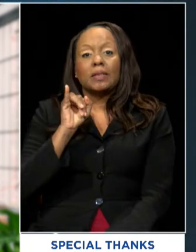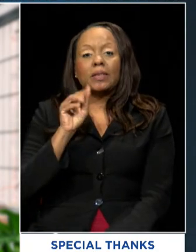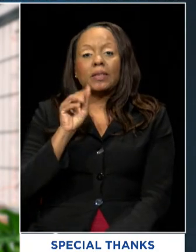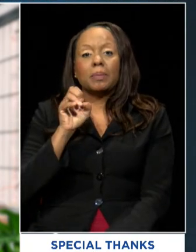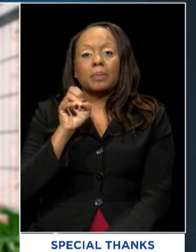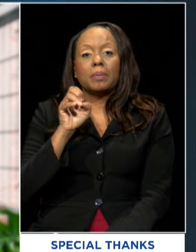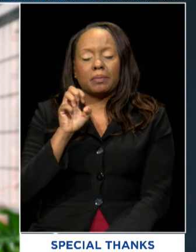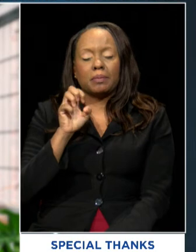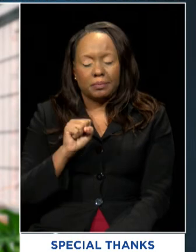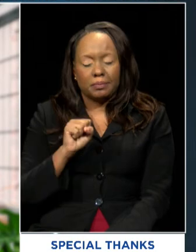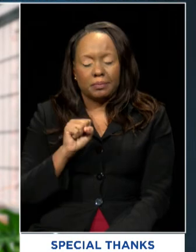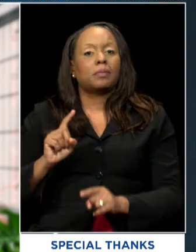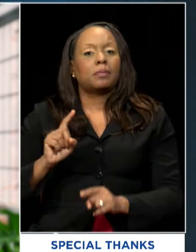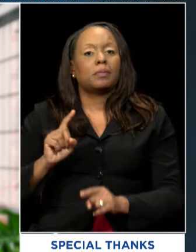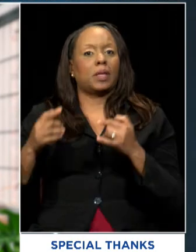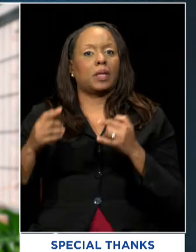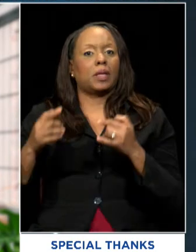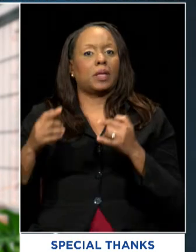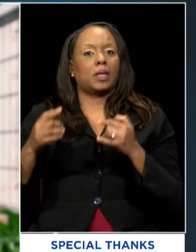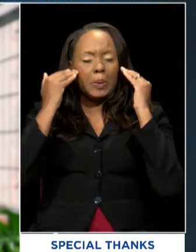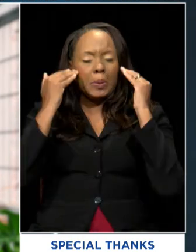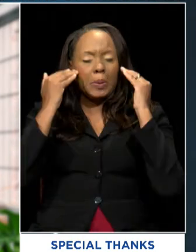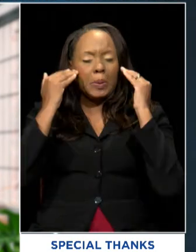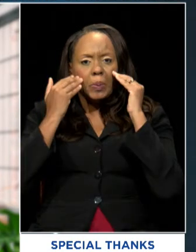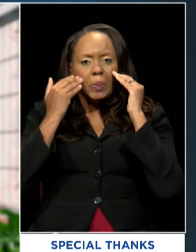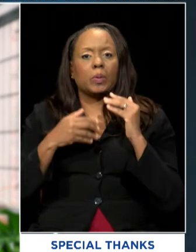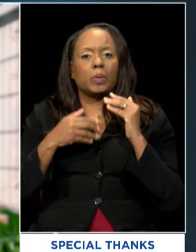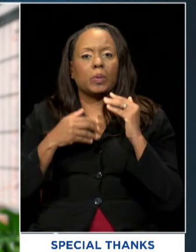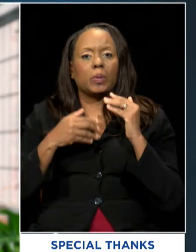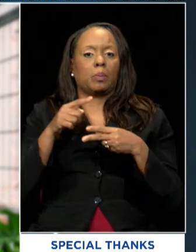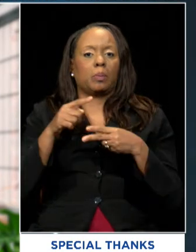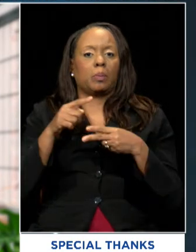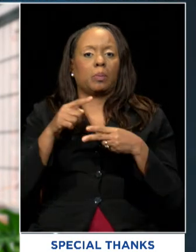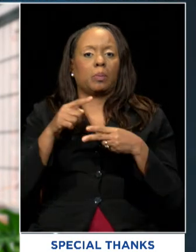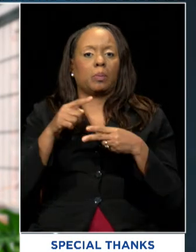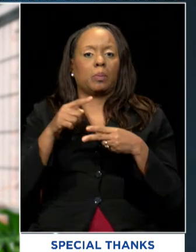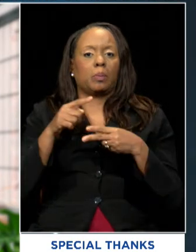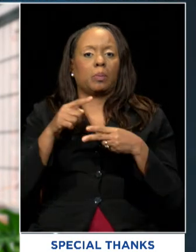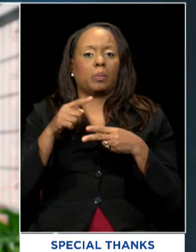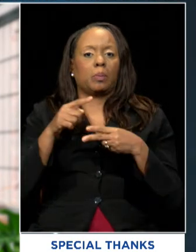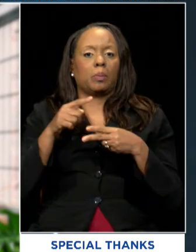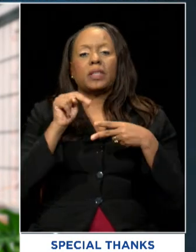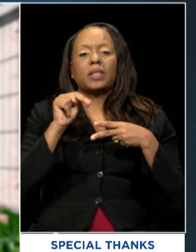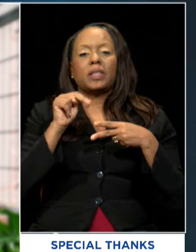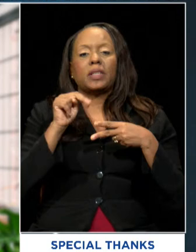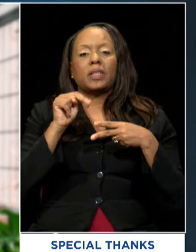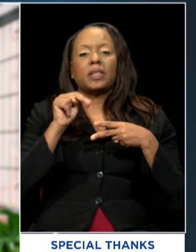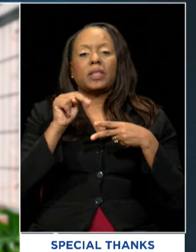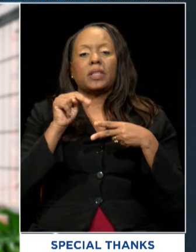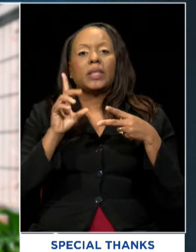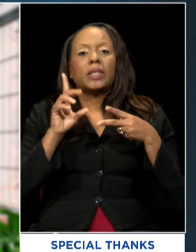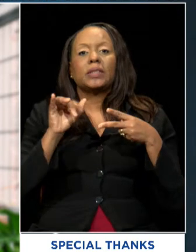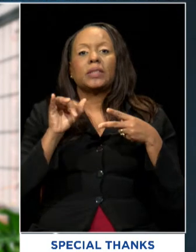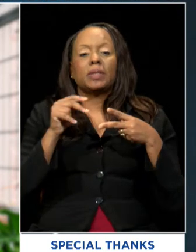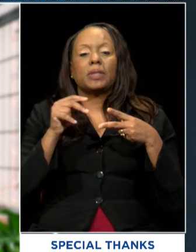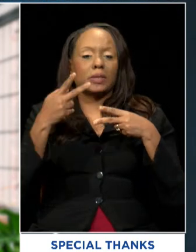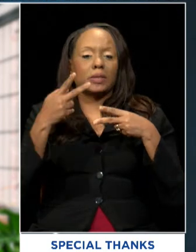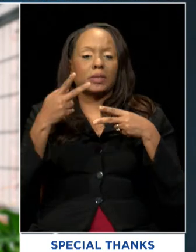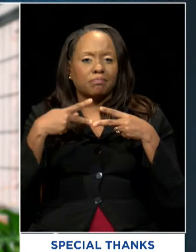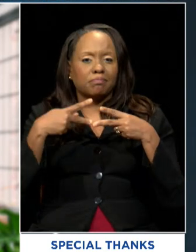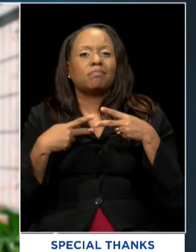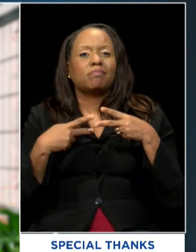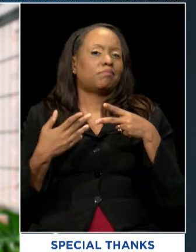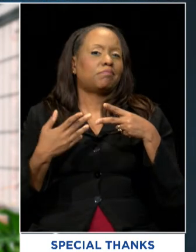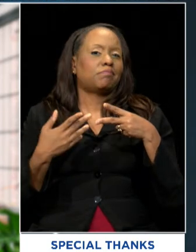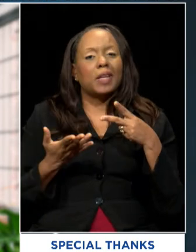this dire situation, you know that hypertension and diabetes are somewhat intertwined in many ways. So today we're looking